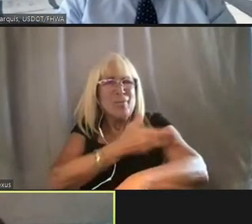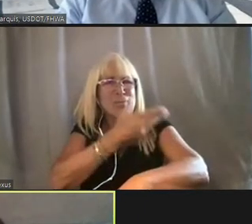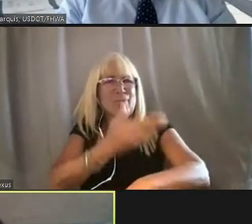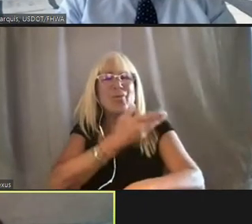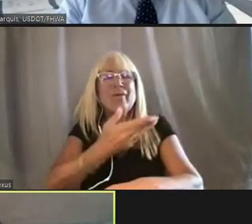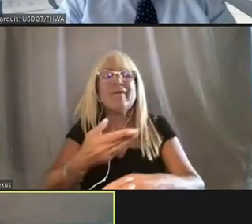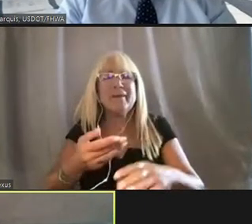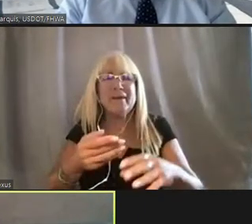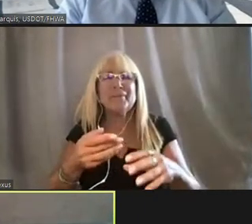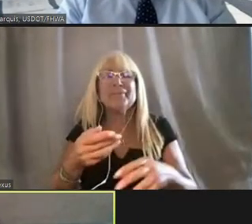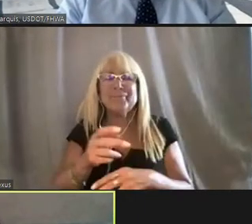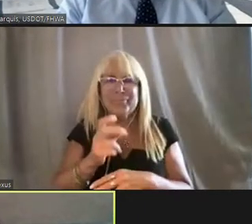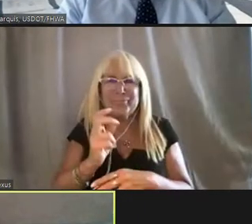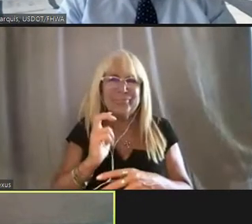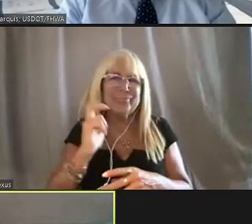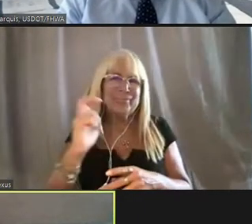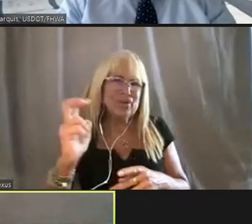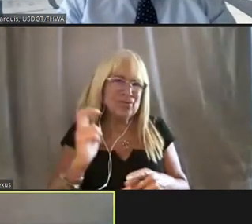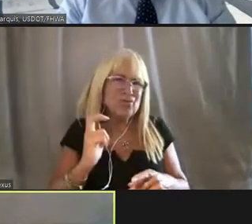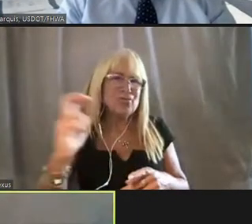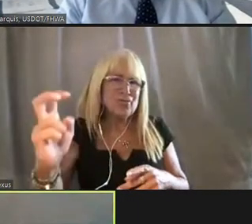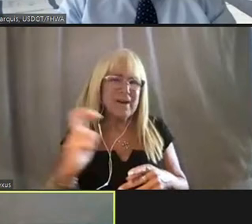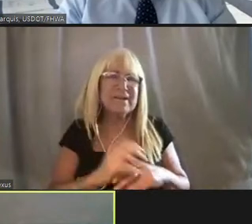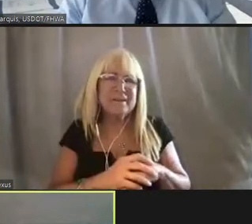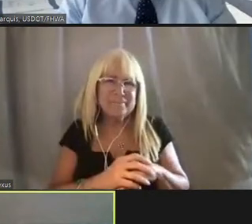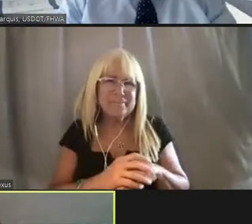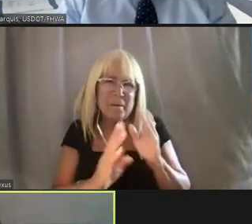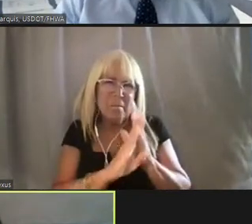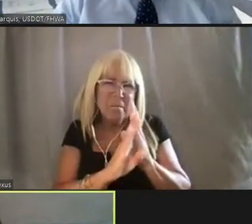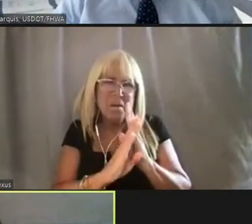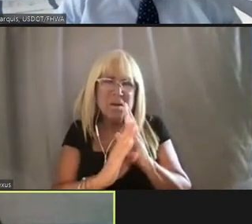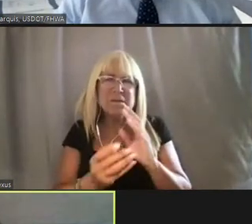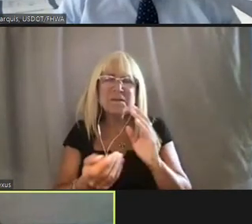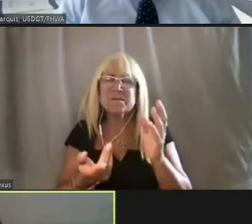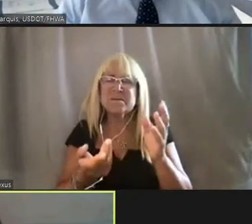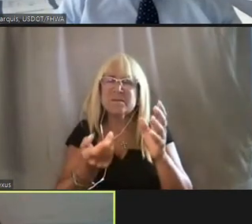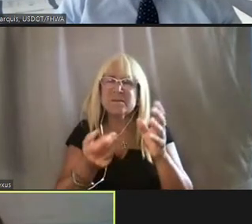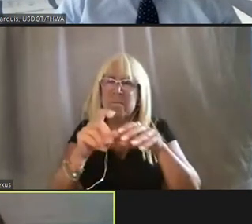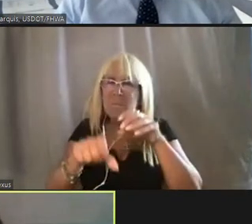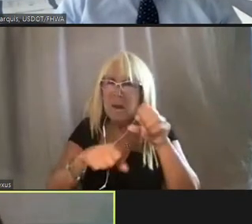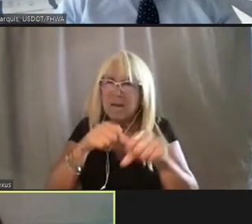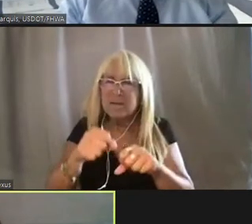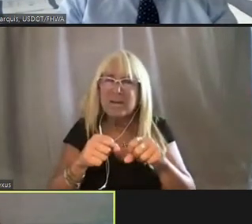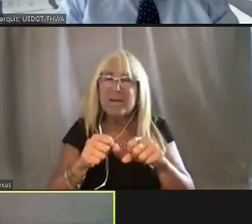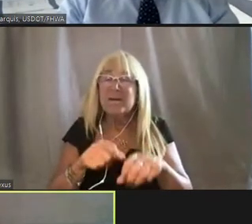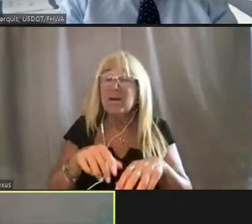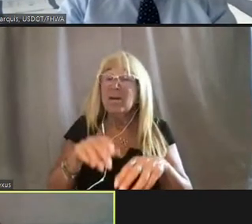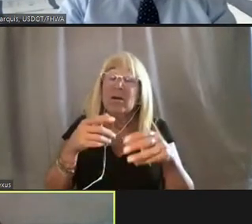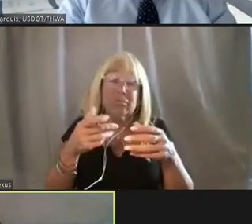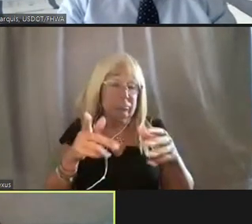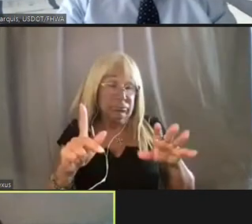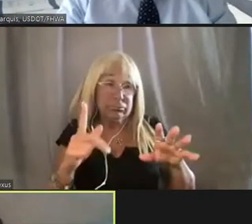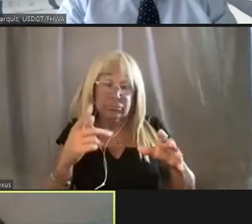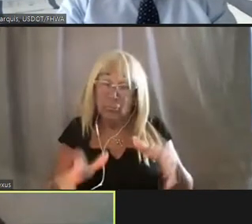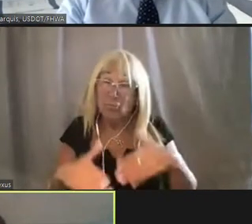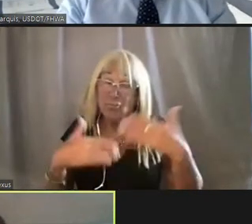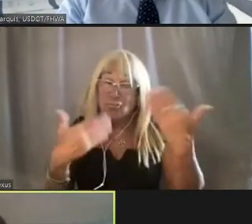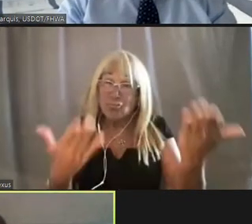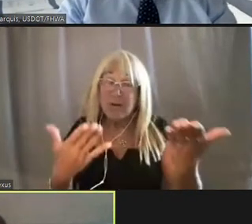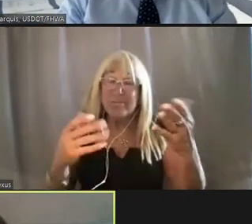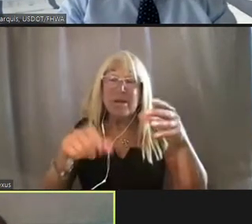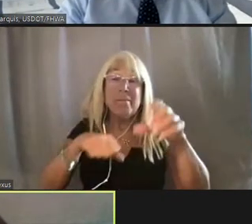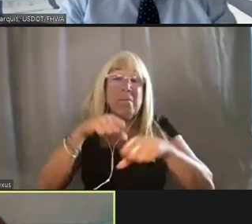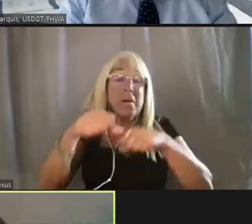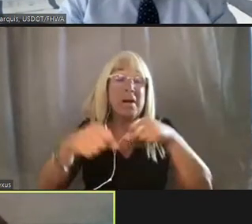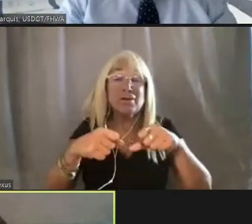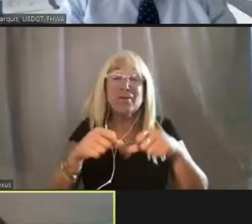challenge anybody on this call to ride a bike right at the base of the 59th Street Bridge it's really really scary if we make the infrastructure safer and better